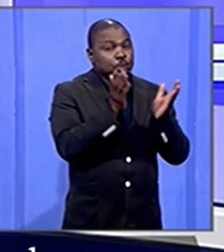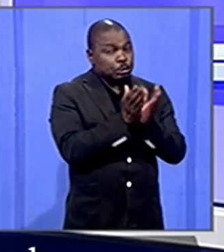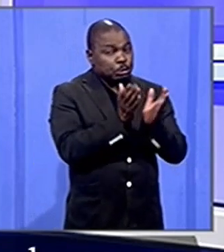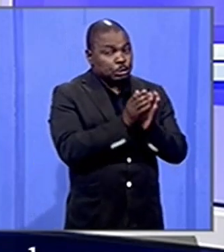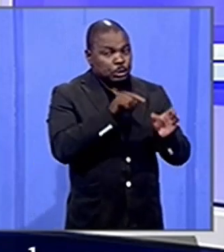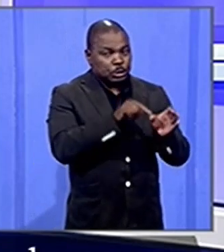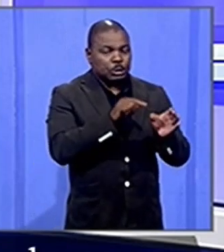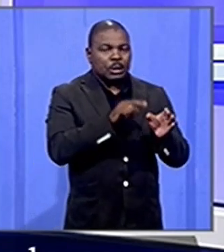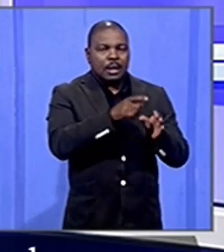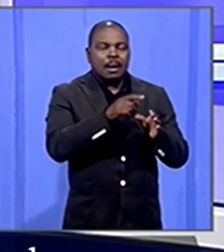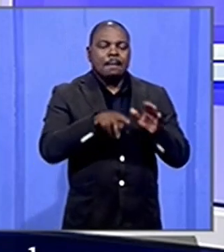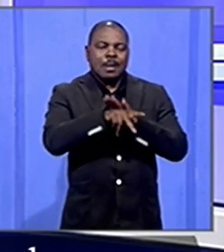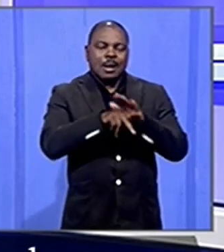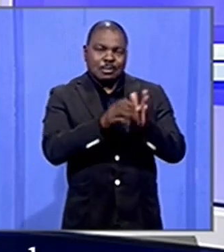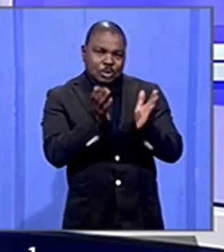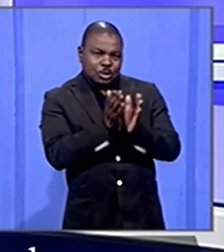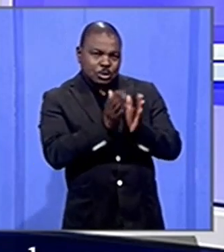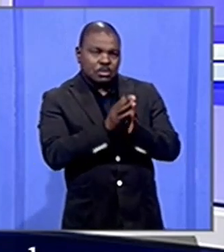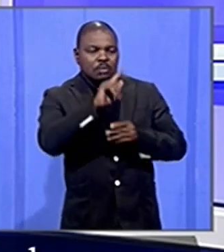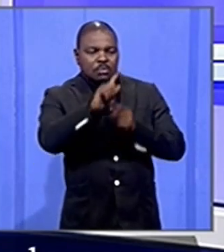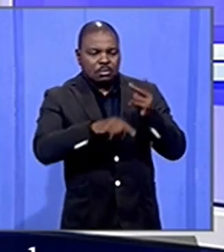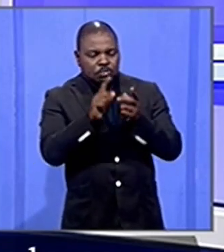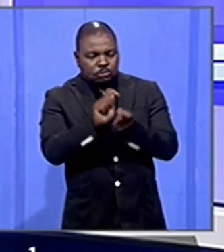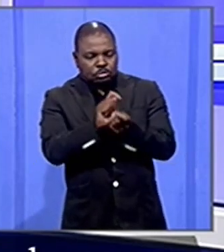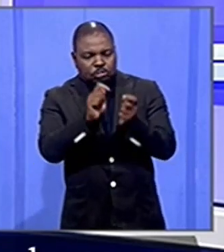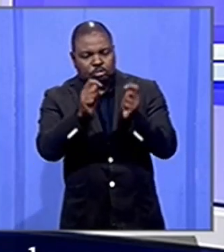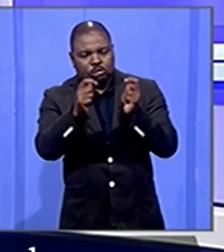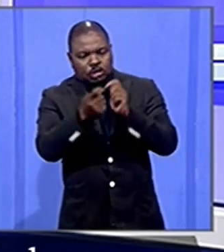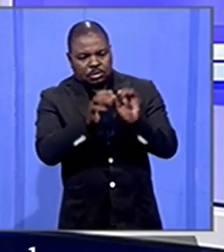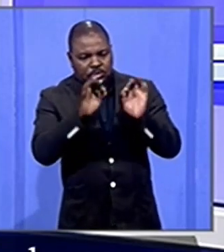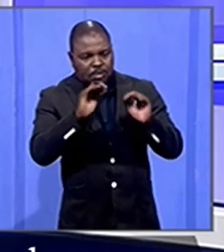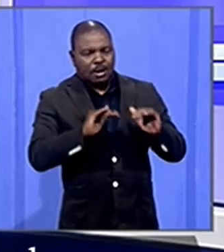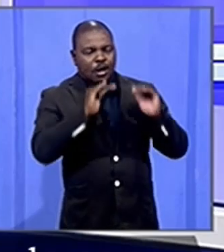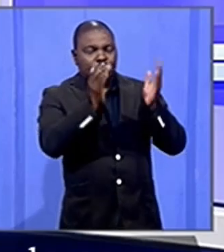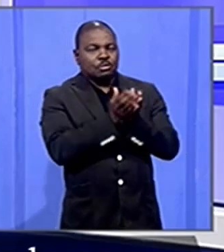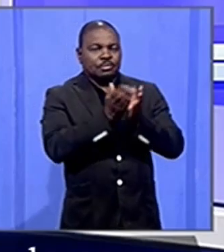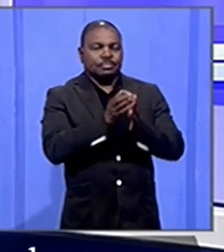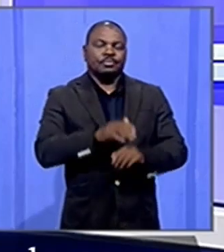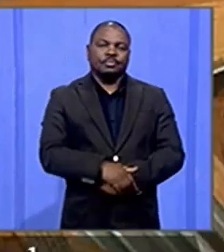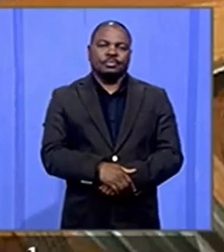e be e le sa primary pele ga ge se fetošwa go ba sa sekondari.